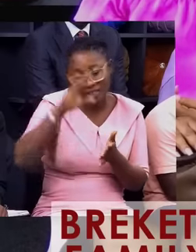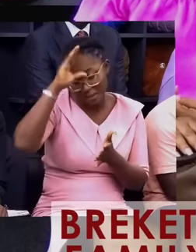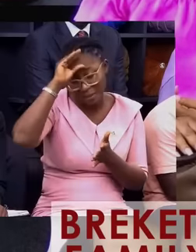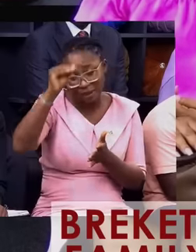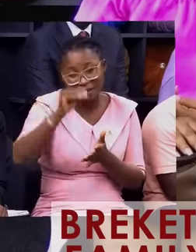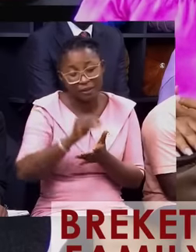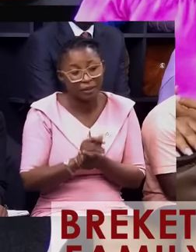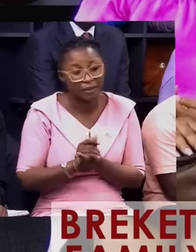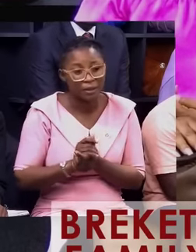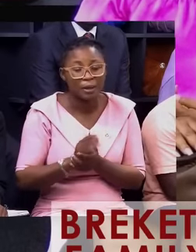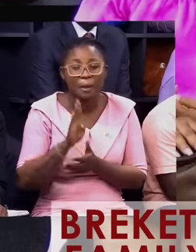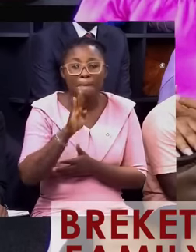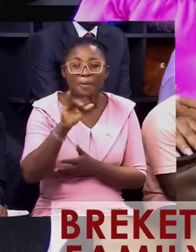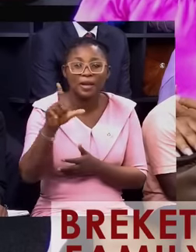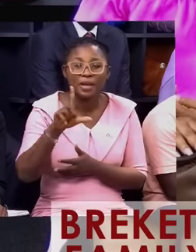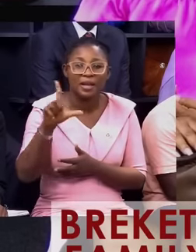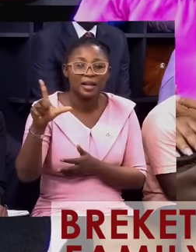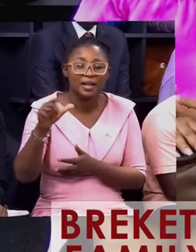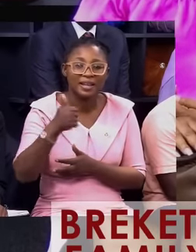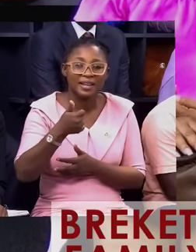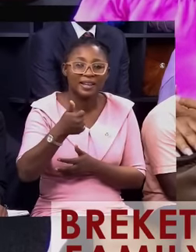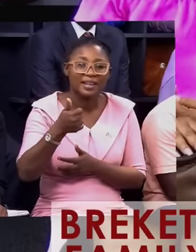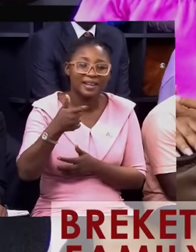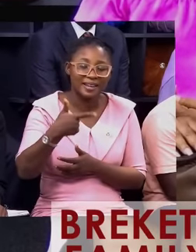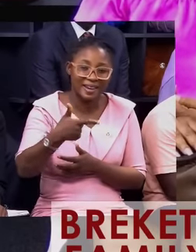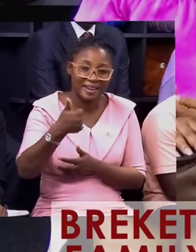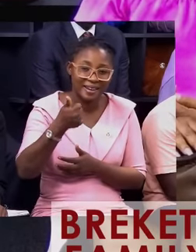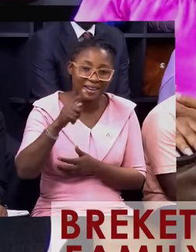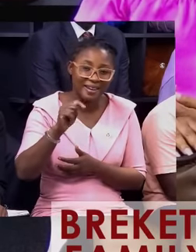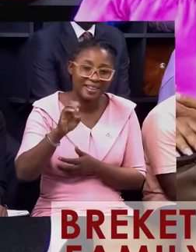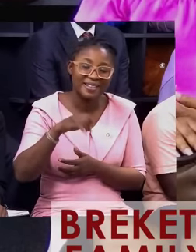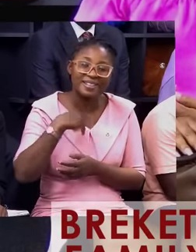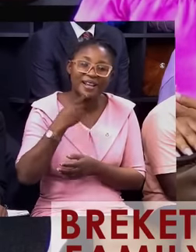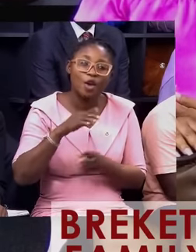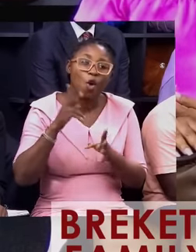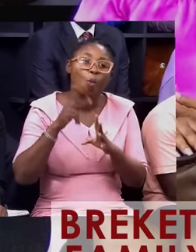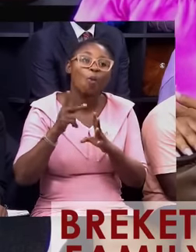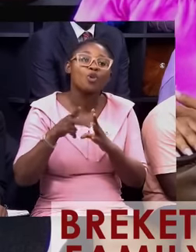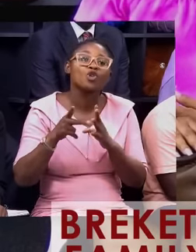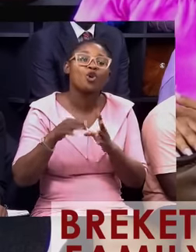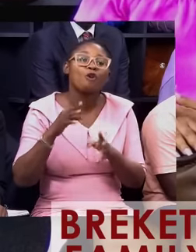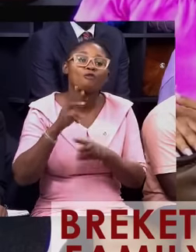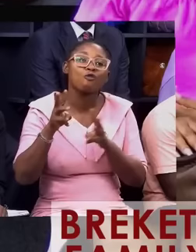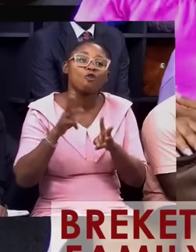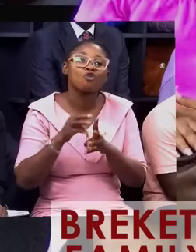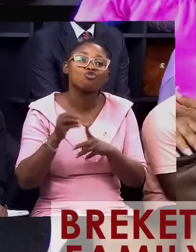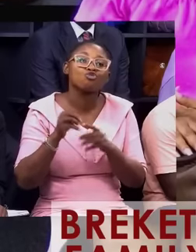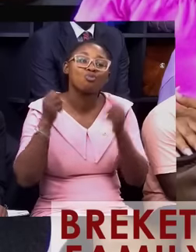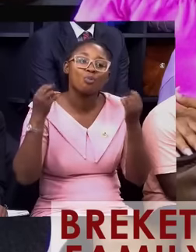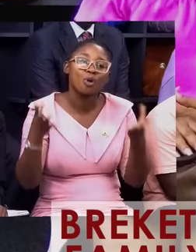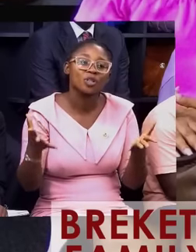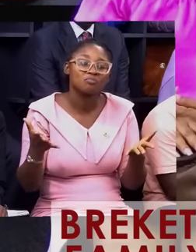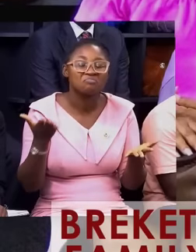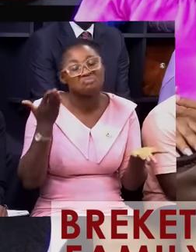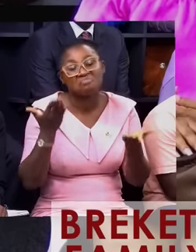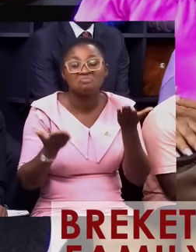man Bill Gates said the population of the world is too much